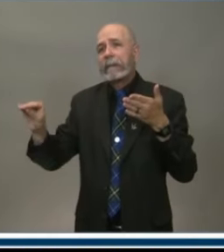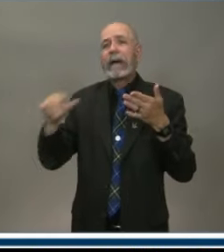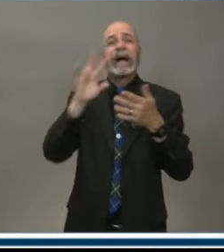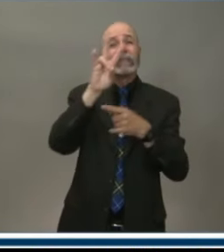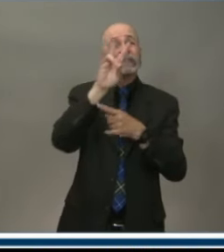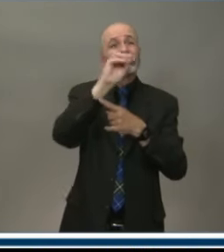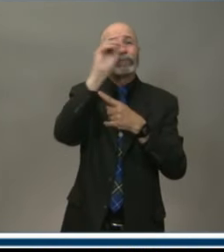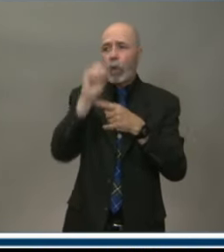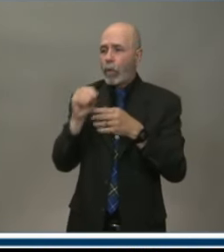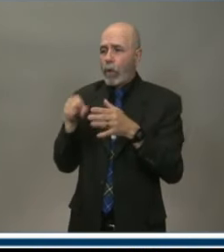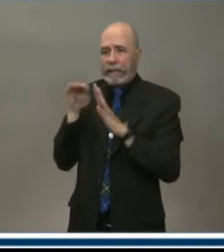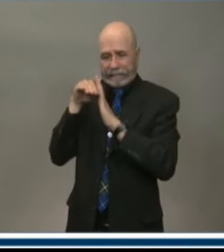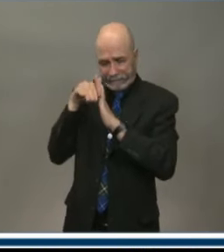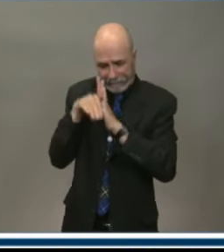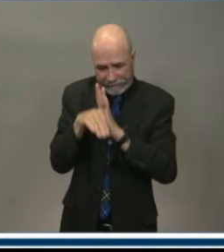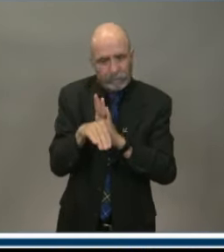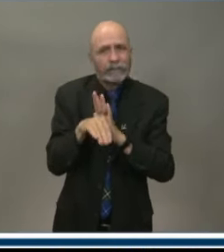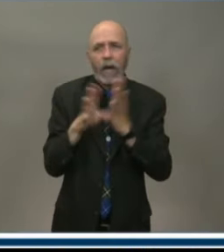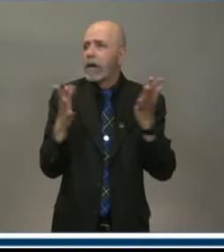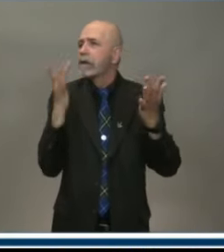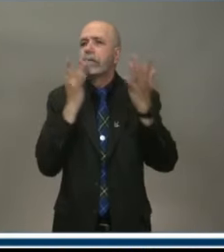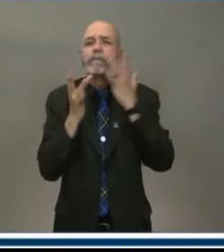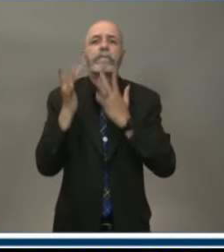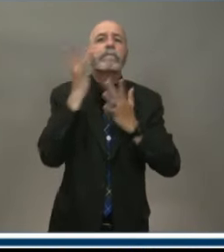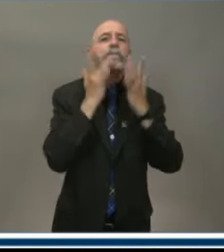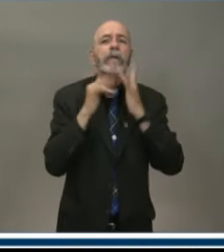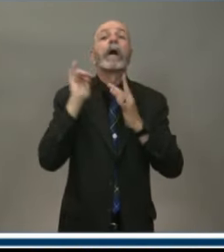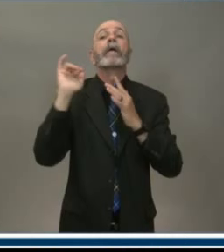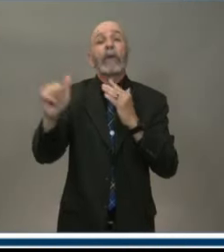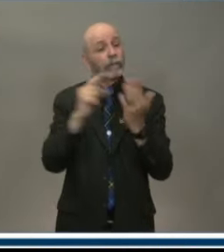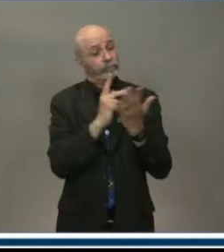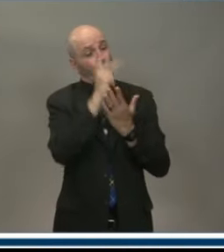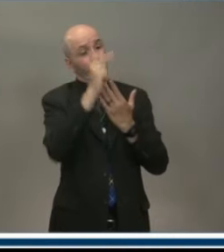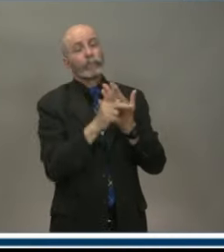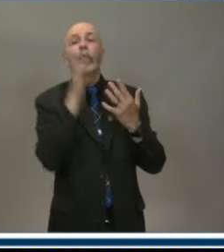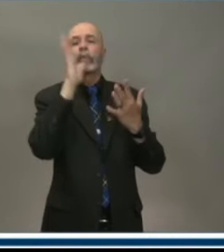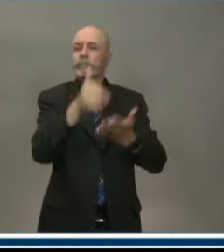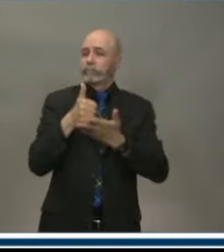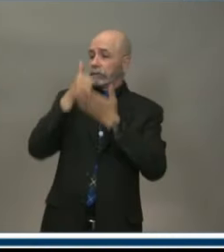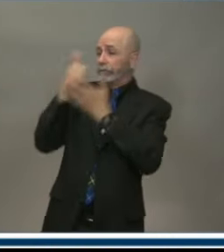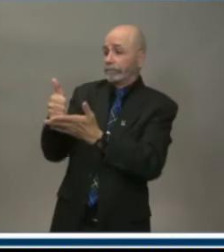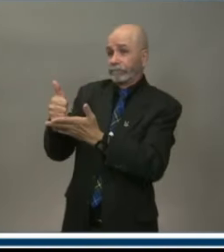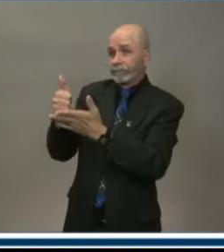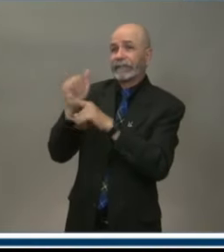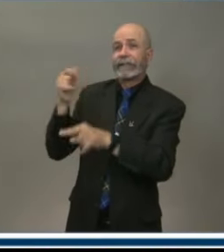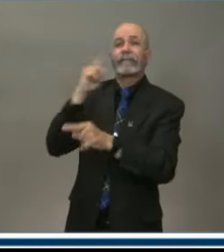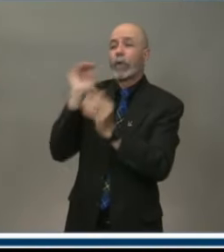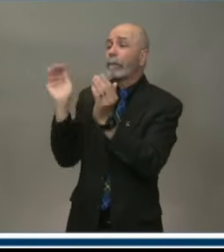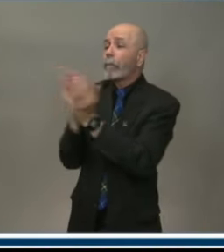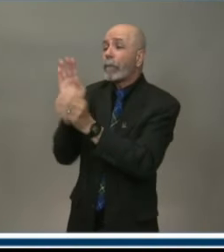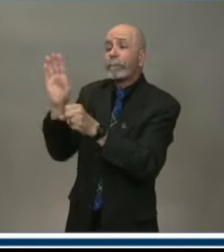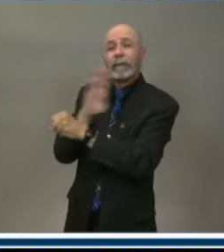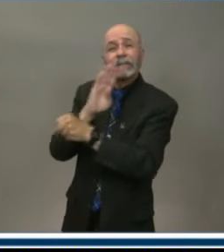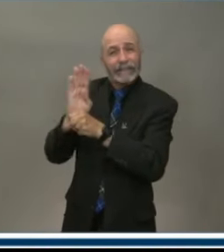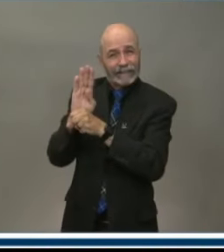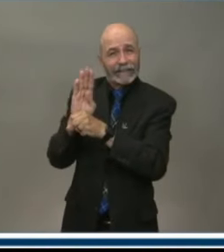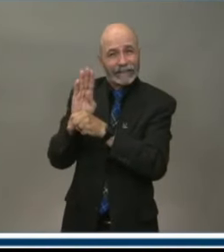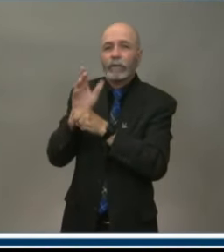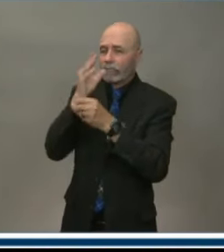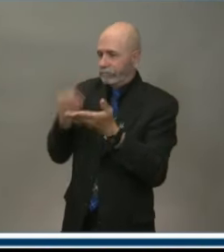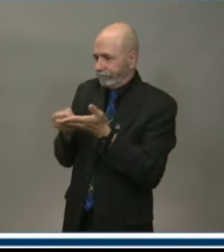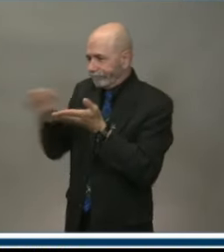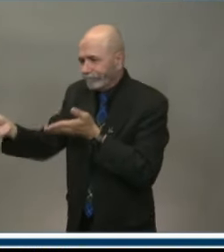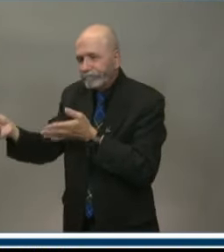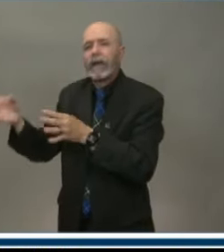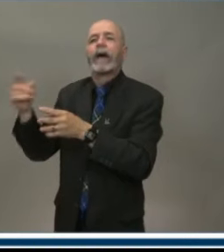COVID-19. These programs are designed to put money in the pockets of our small businesses as quickly as possible to help them find their way back